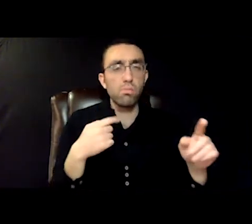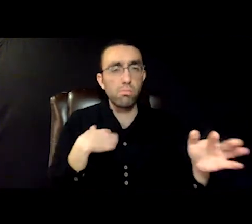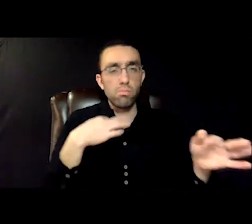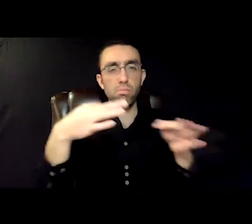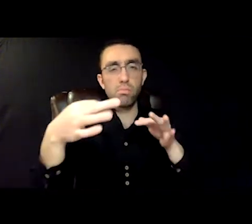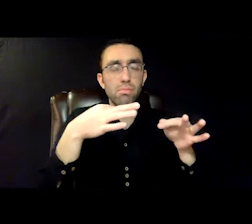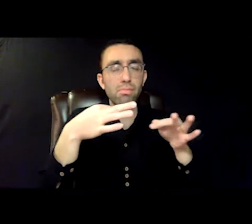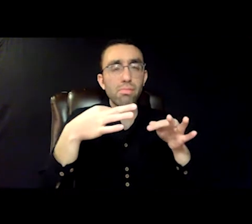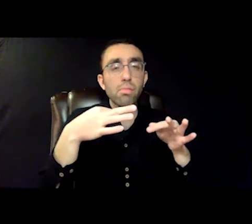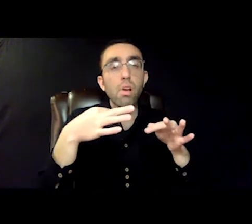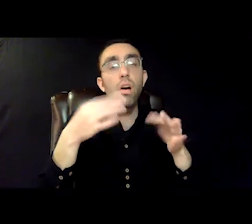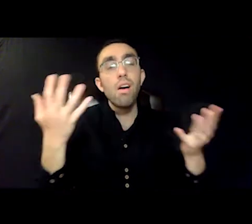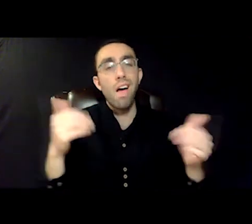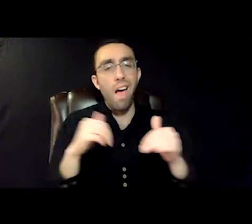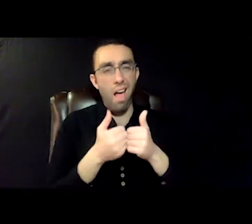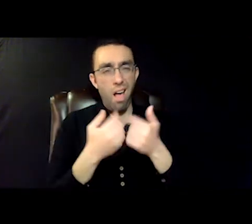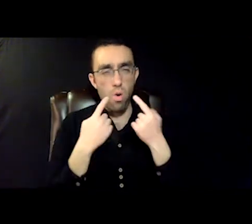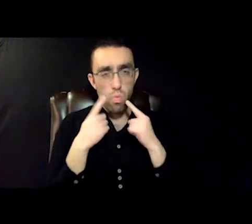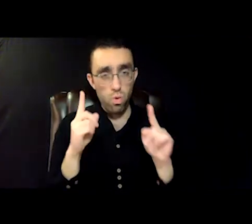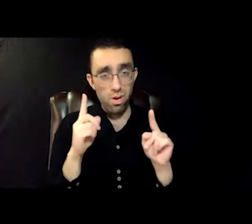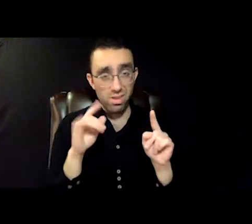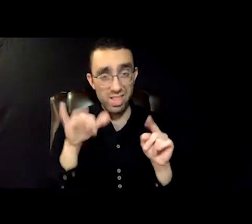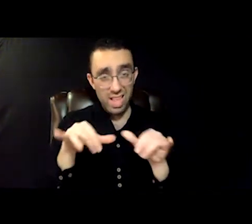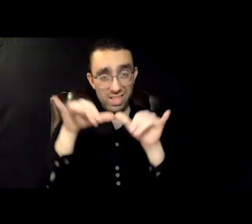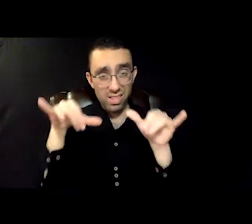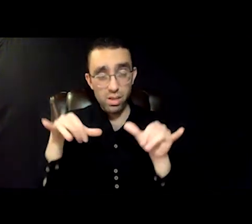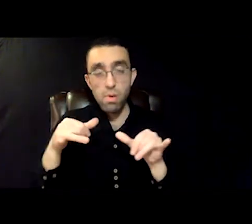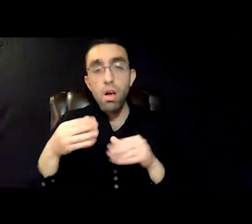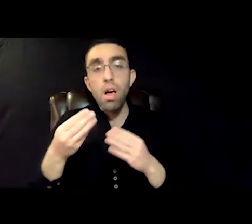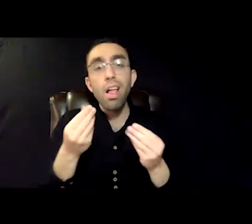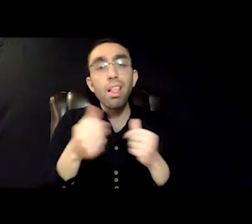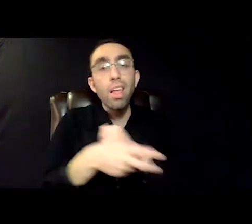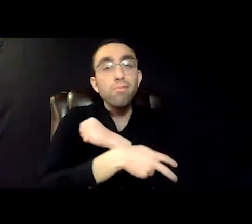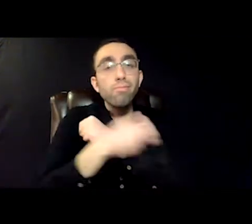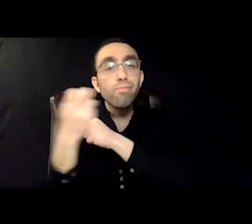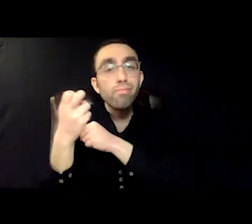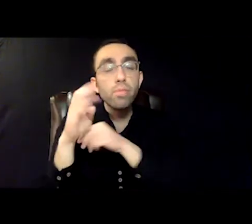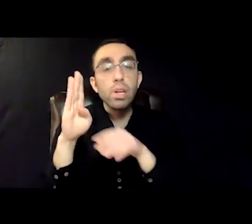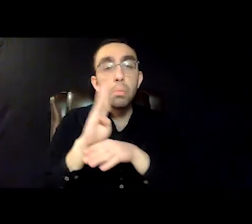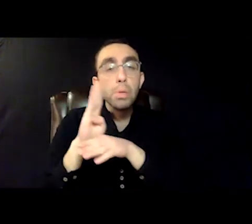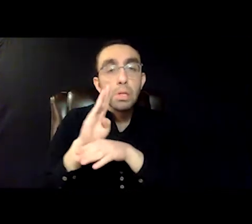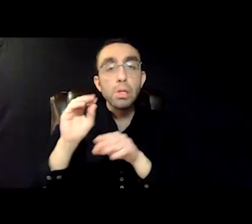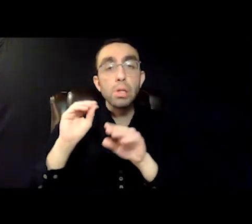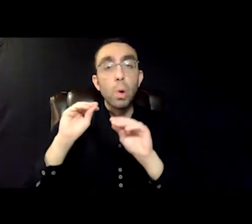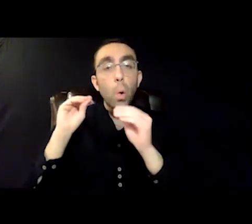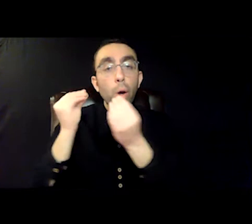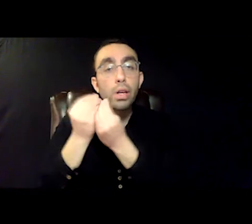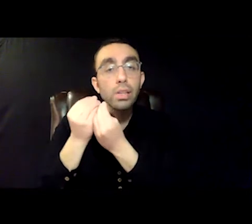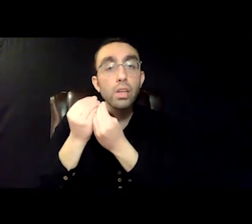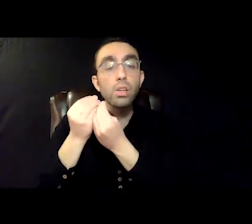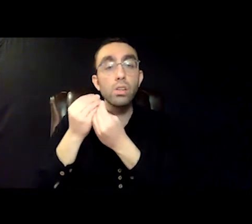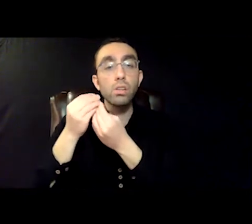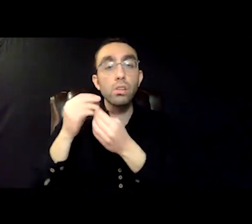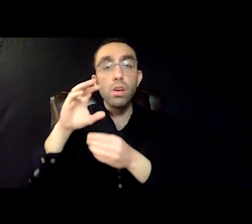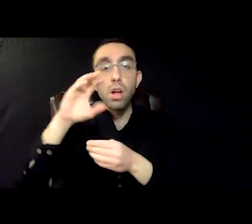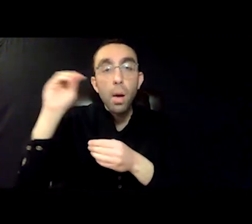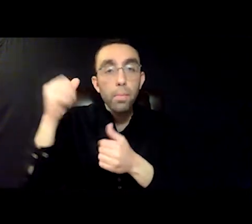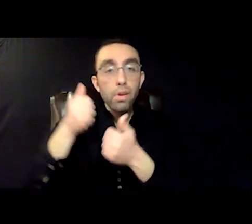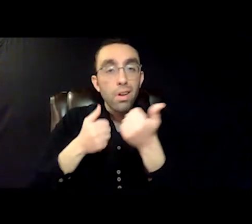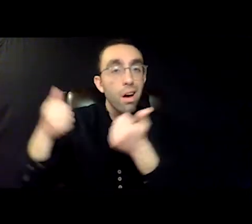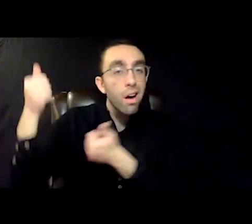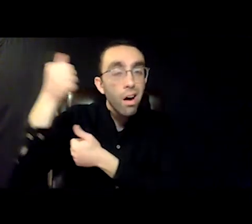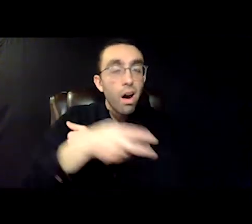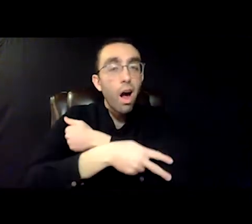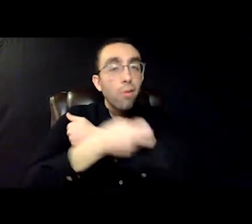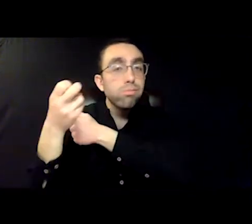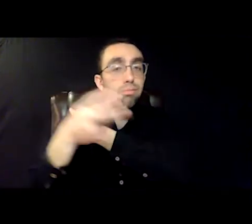you'll see land grabbing. You'll see the theft that has never ended, the